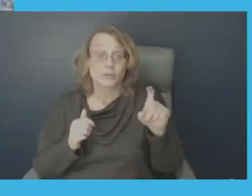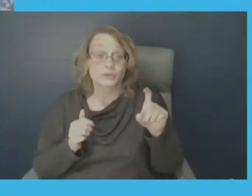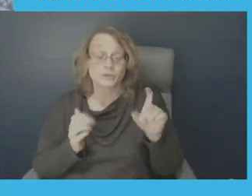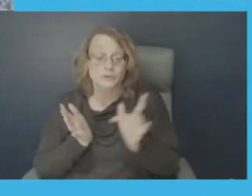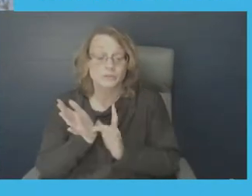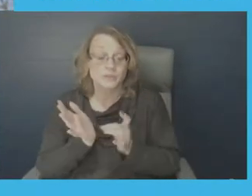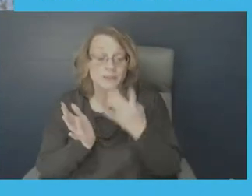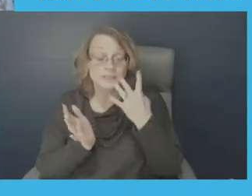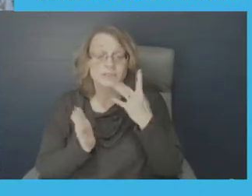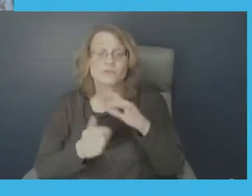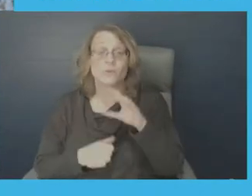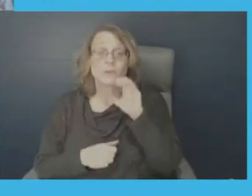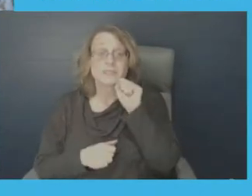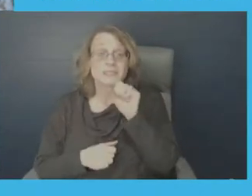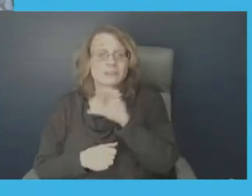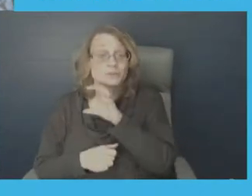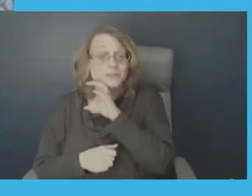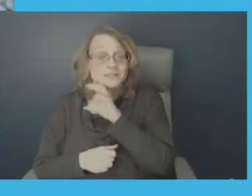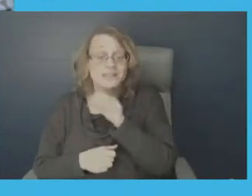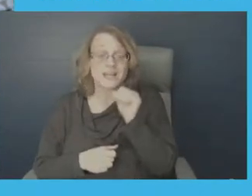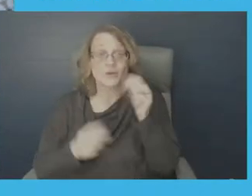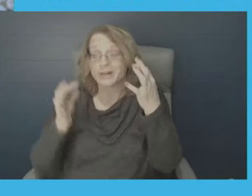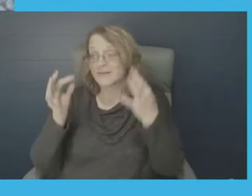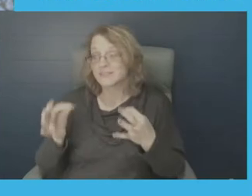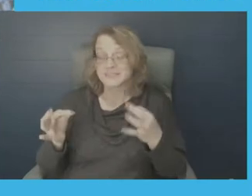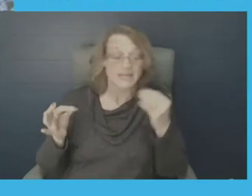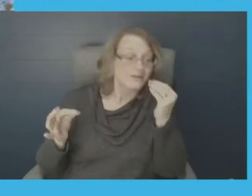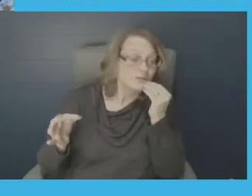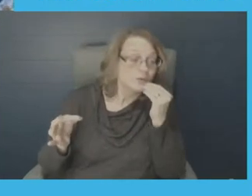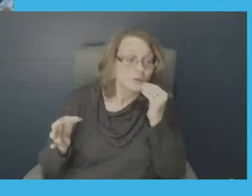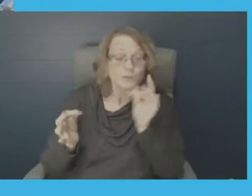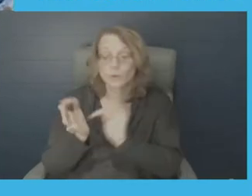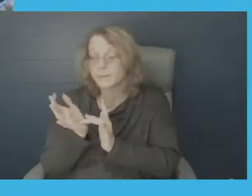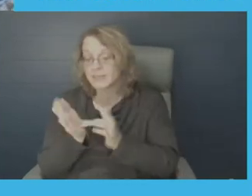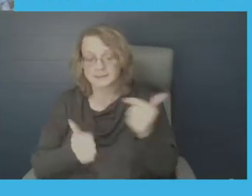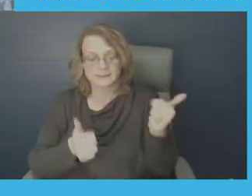We capped the cost of